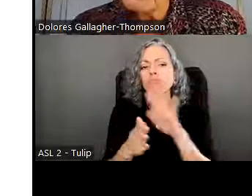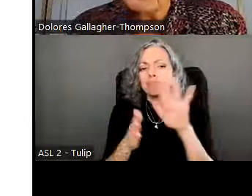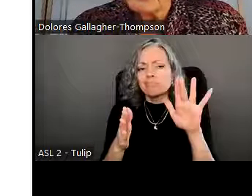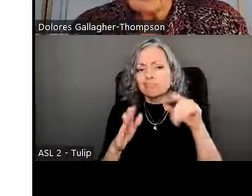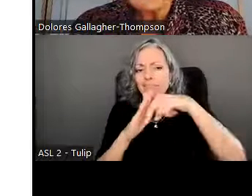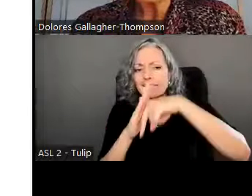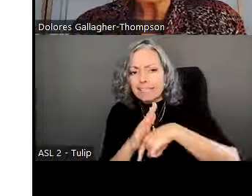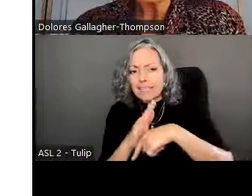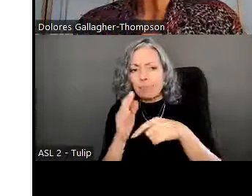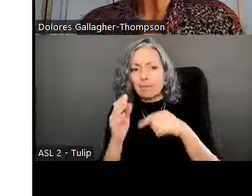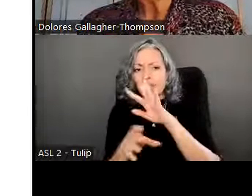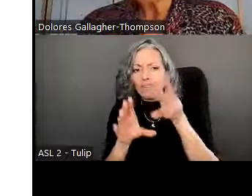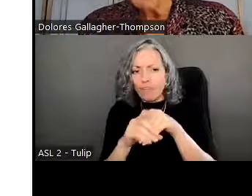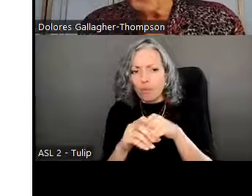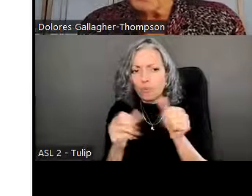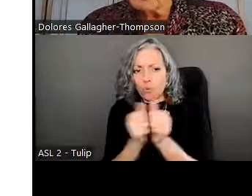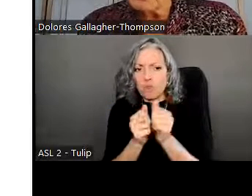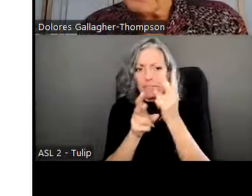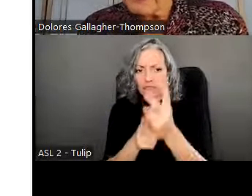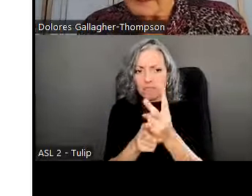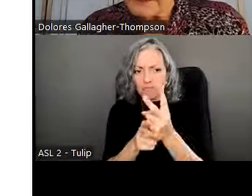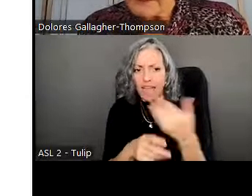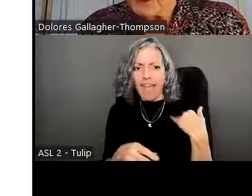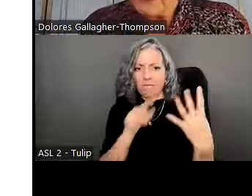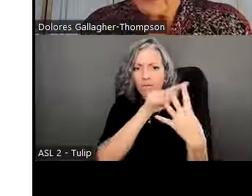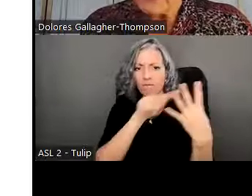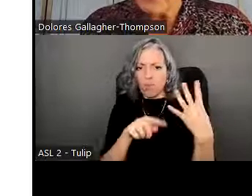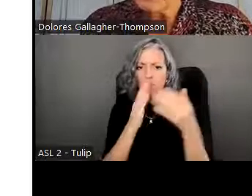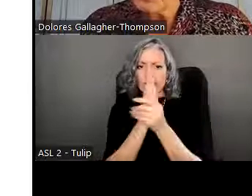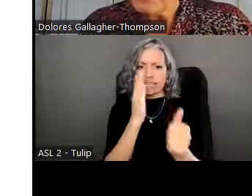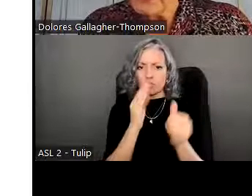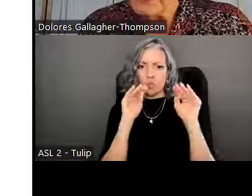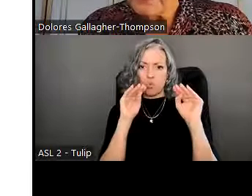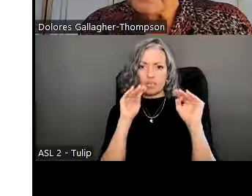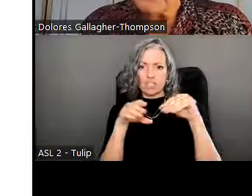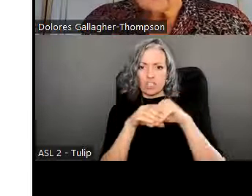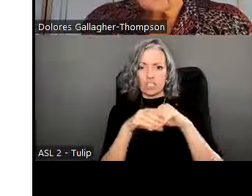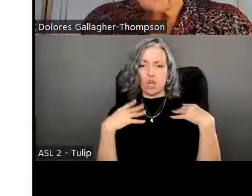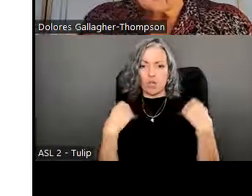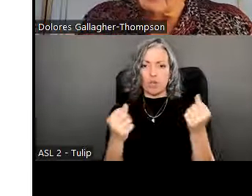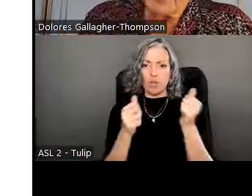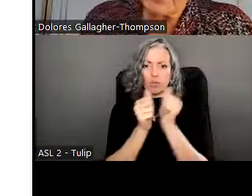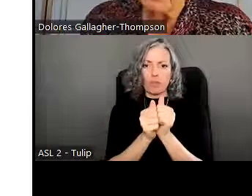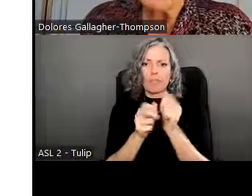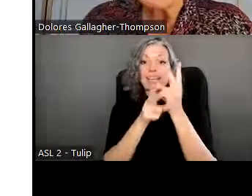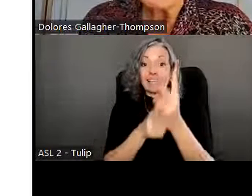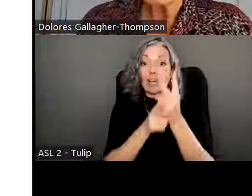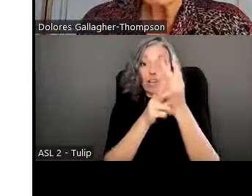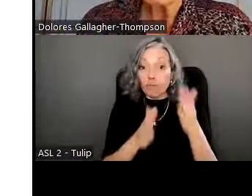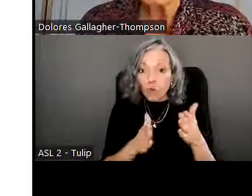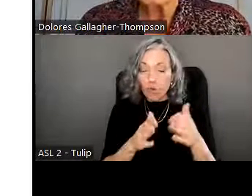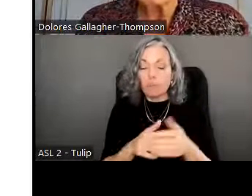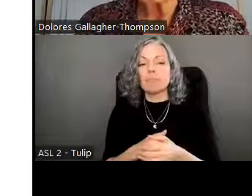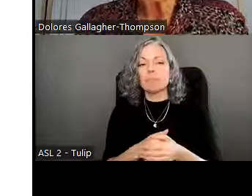with Caregiving program? There are 4 skills that we teach in Coping with Caregiving. And again, this is comparable across the